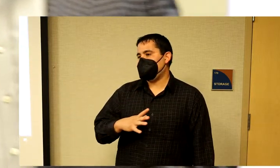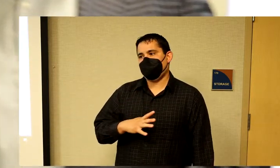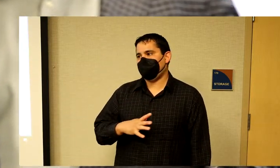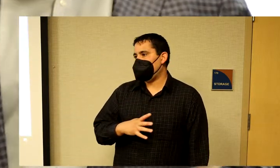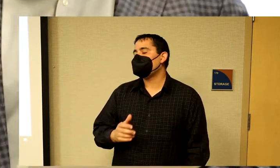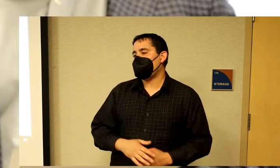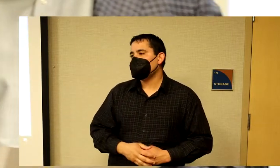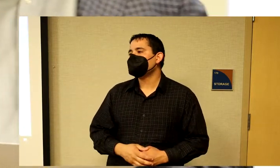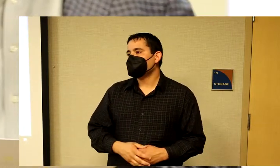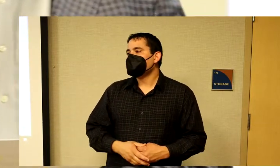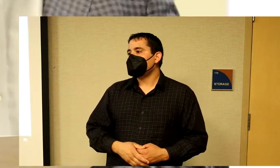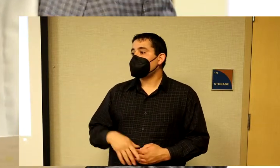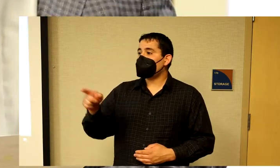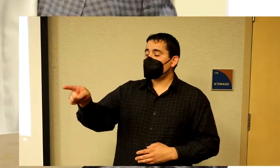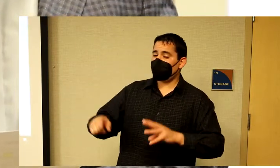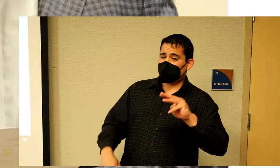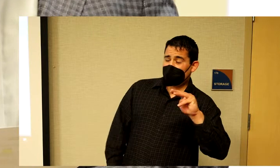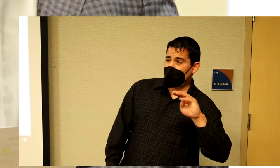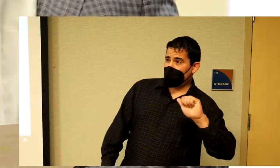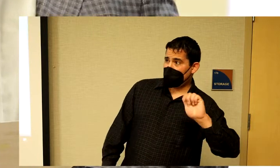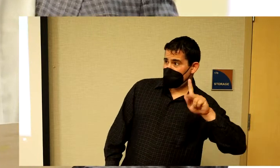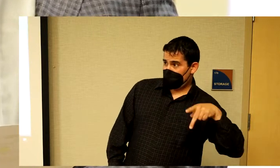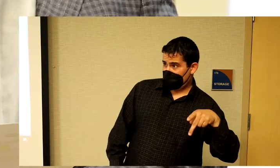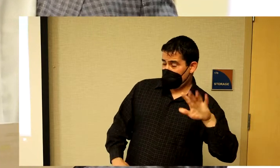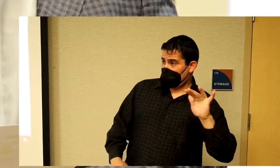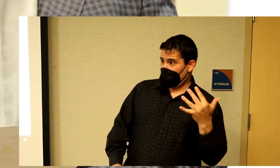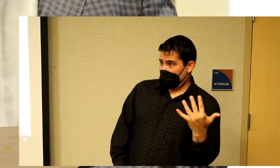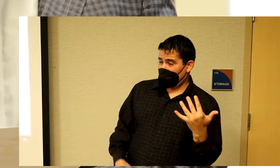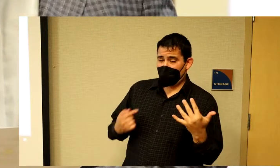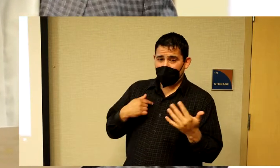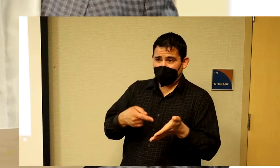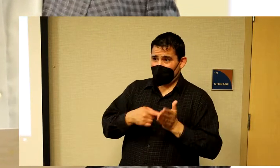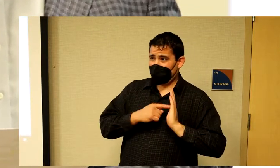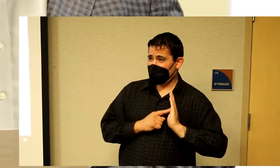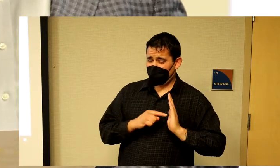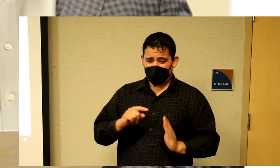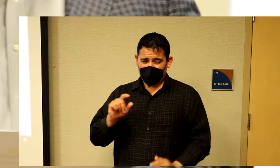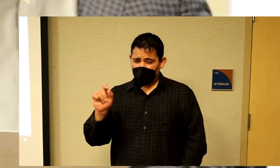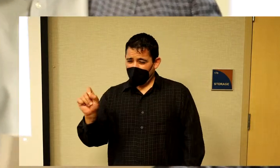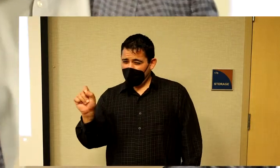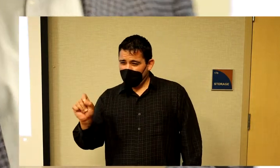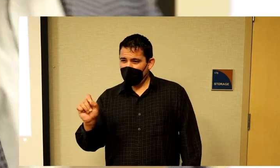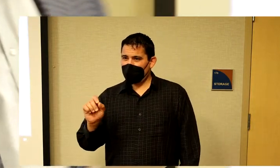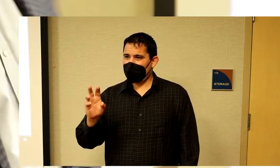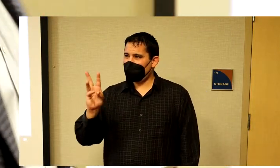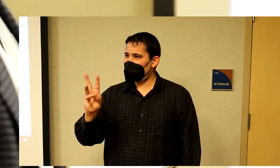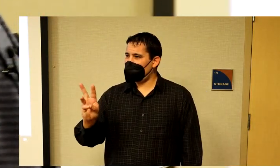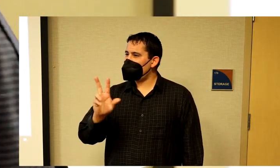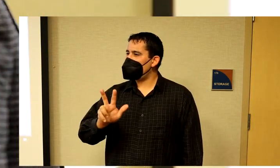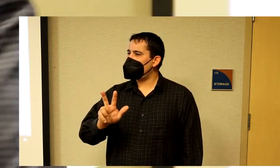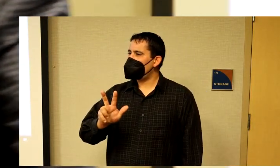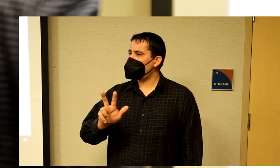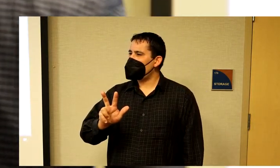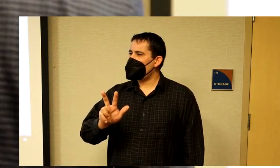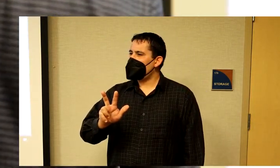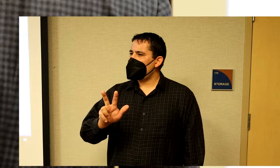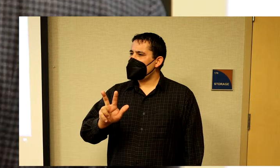Map 5, I show a 6.32% deviation.